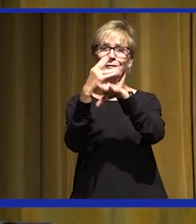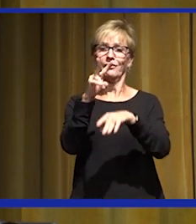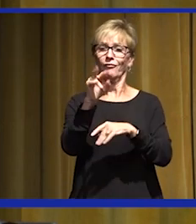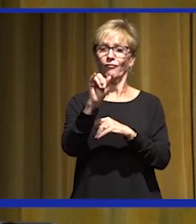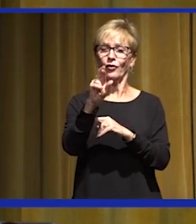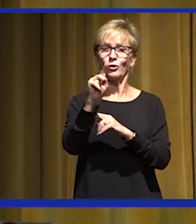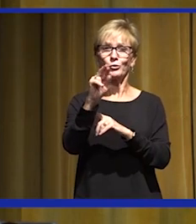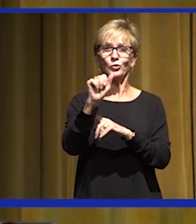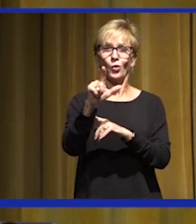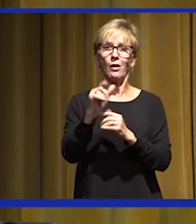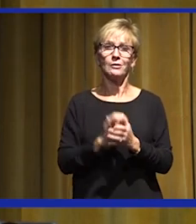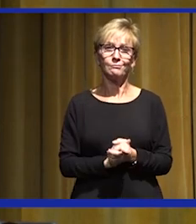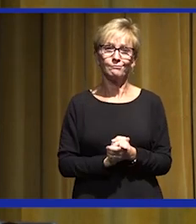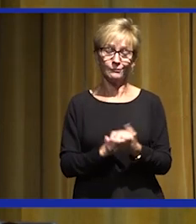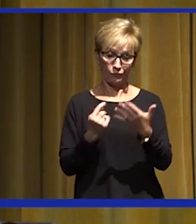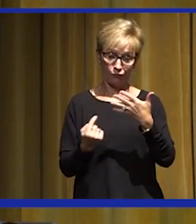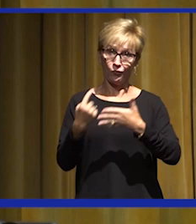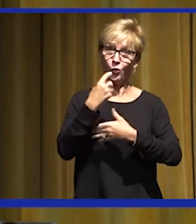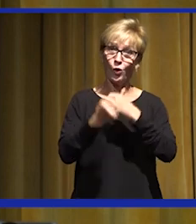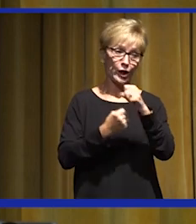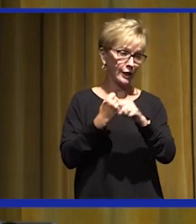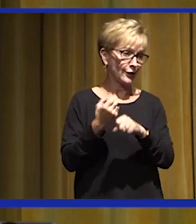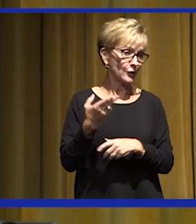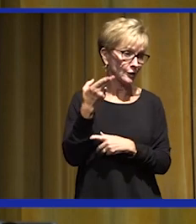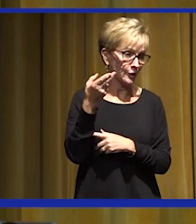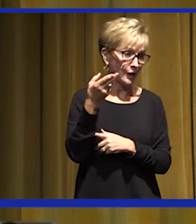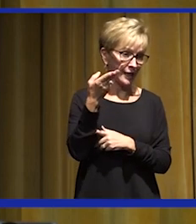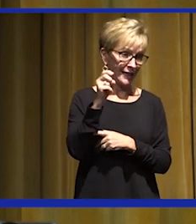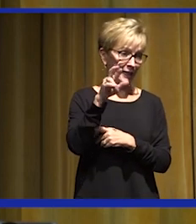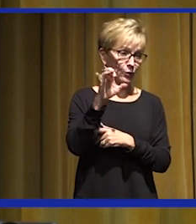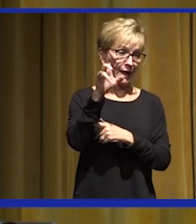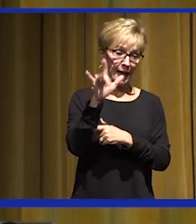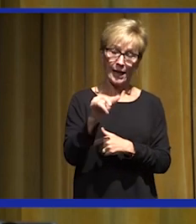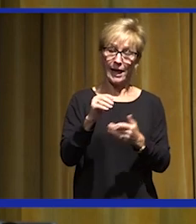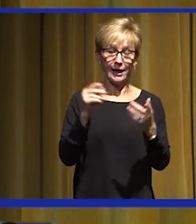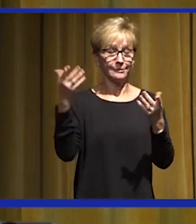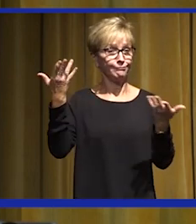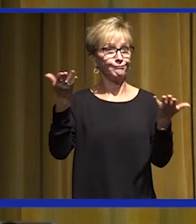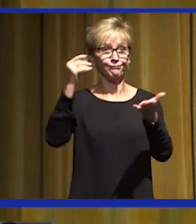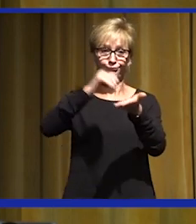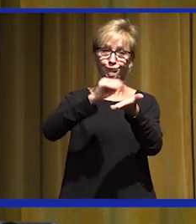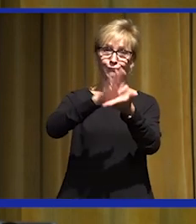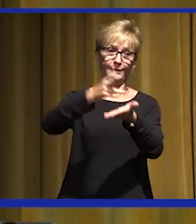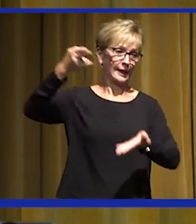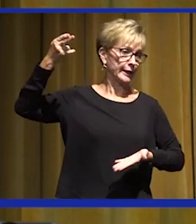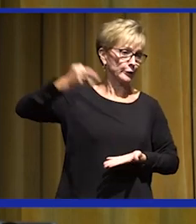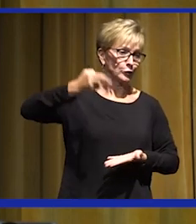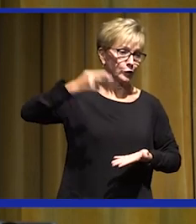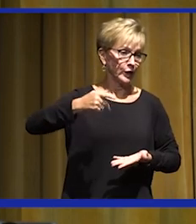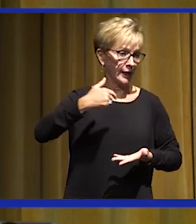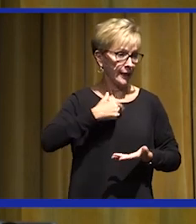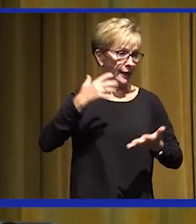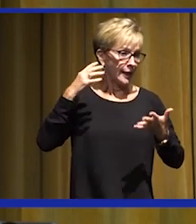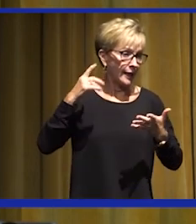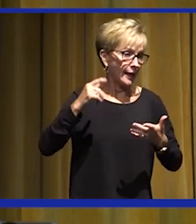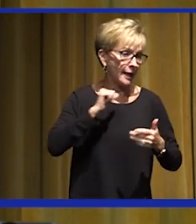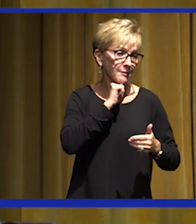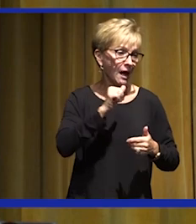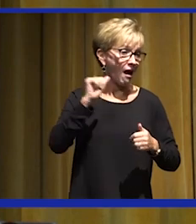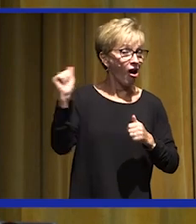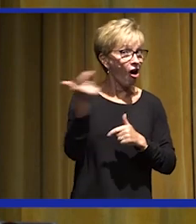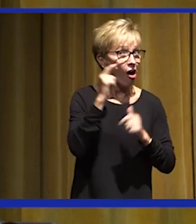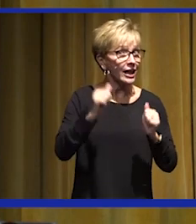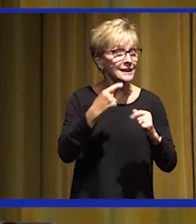Our 4 years at Henry Clay have been one for the books. I mean, not everyone can say they got a live Drake Bell concert in their very own practice soccer